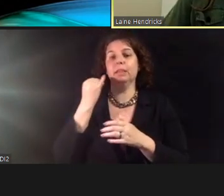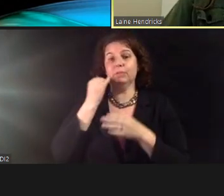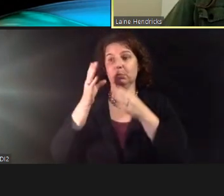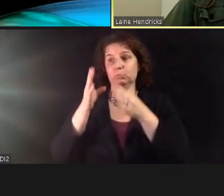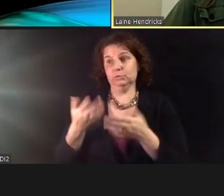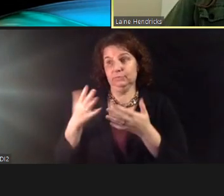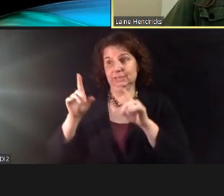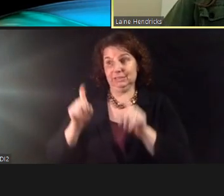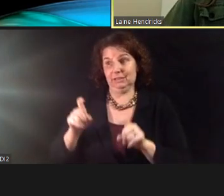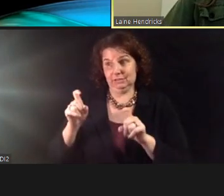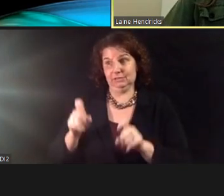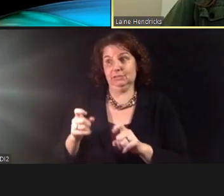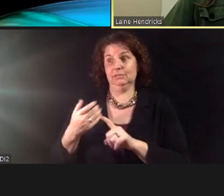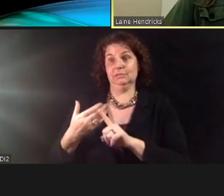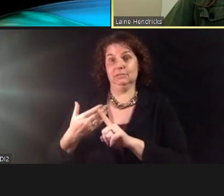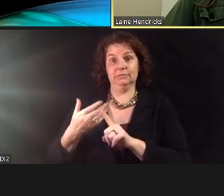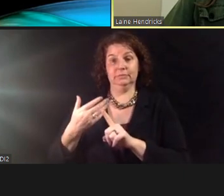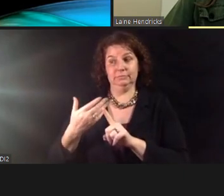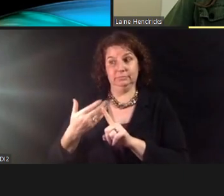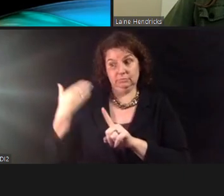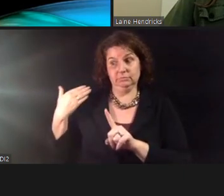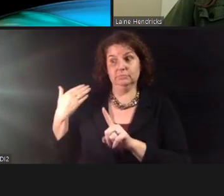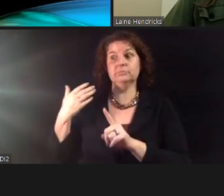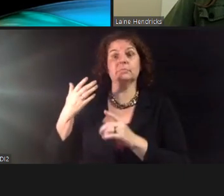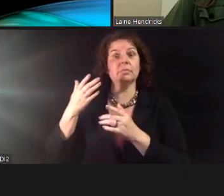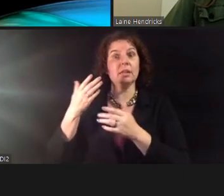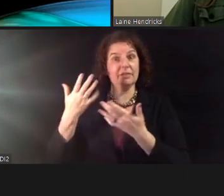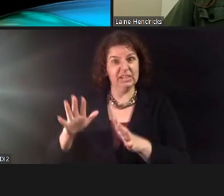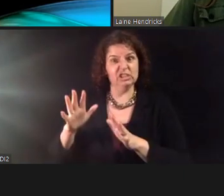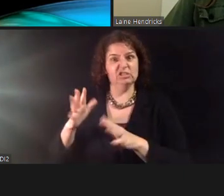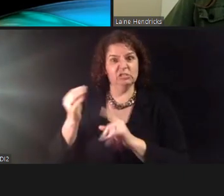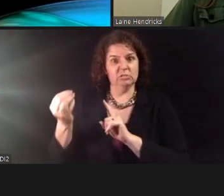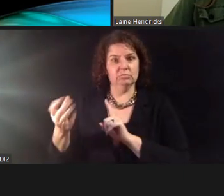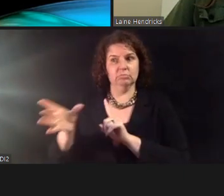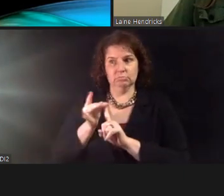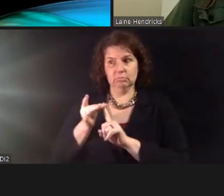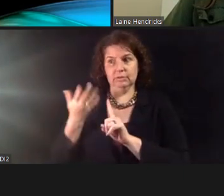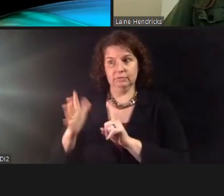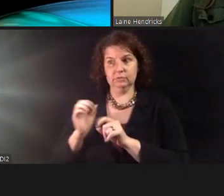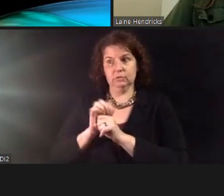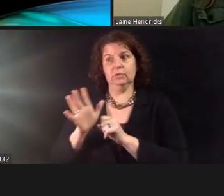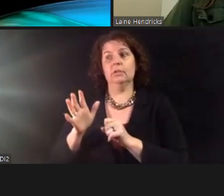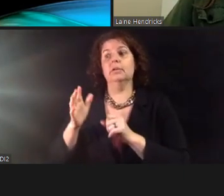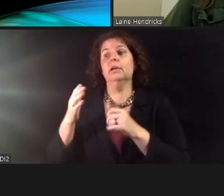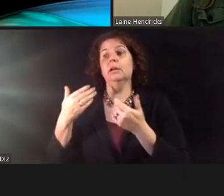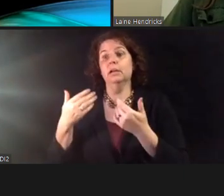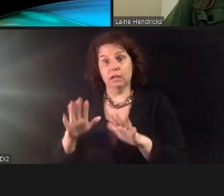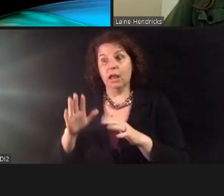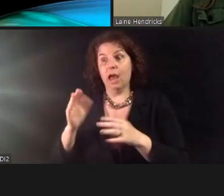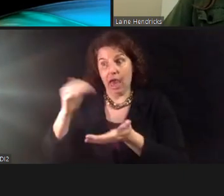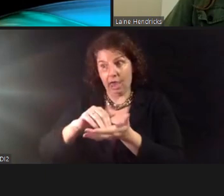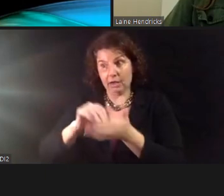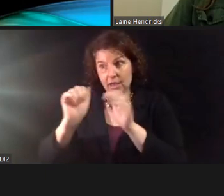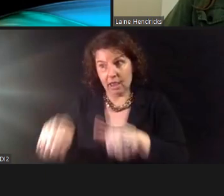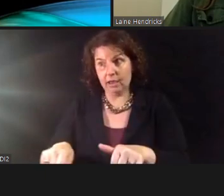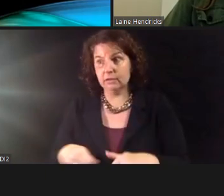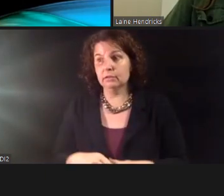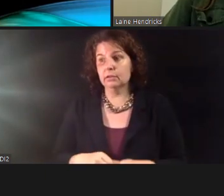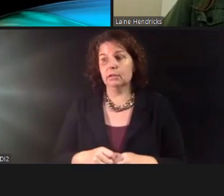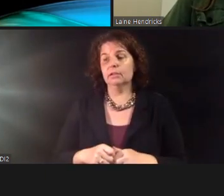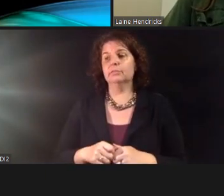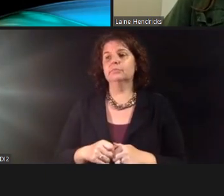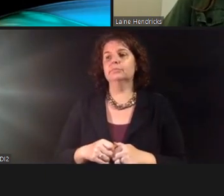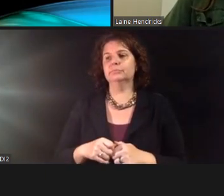we go. It shows if you've had the virus. The COVID-19 test,